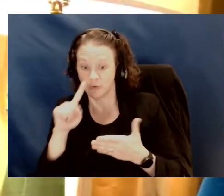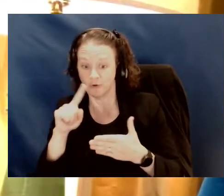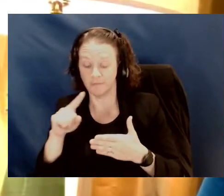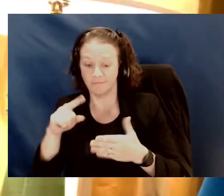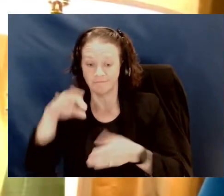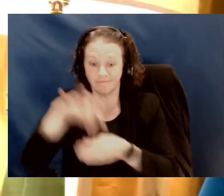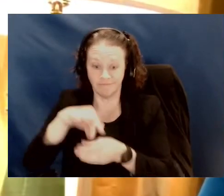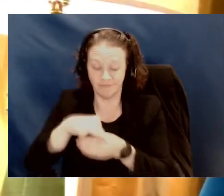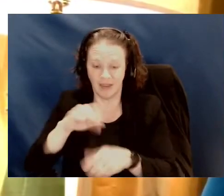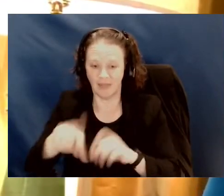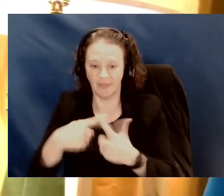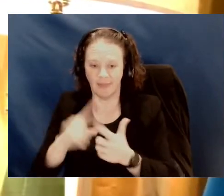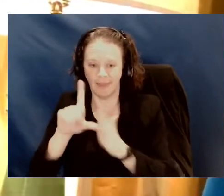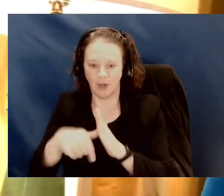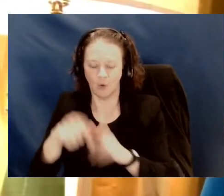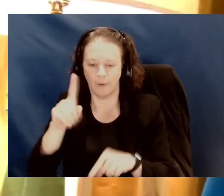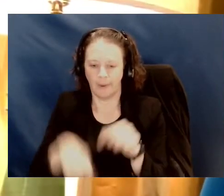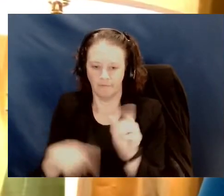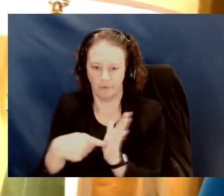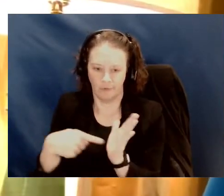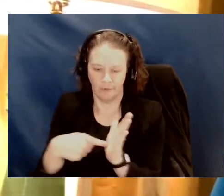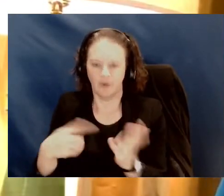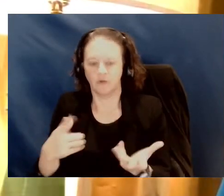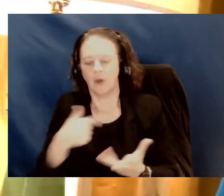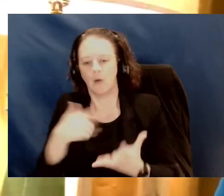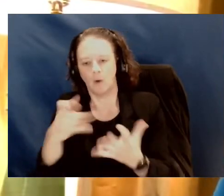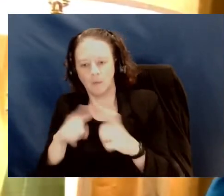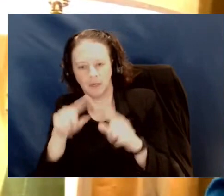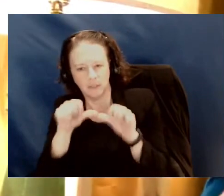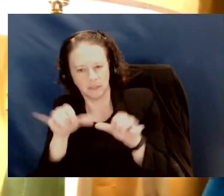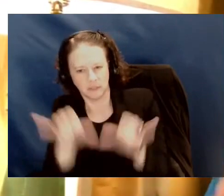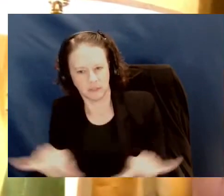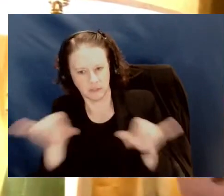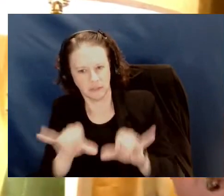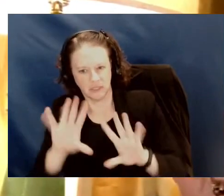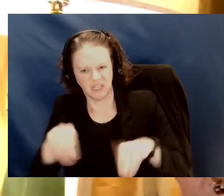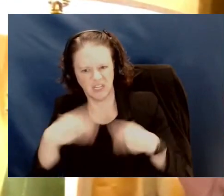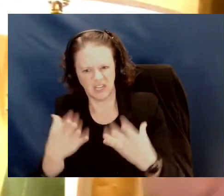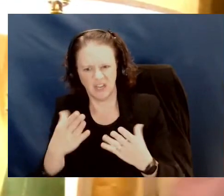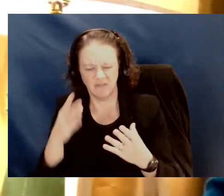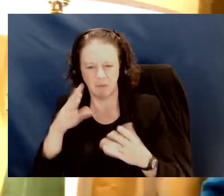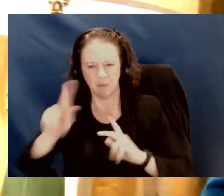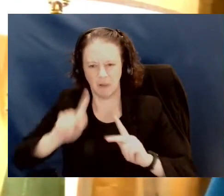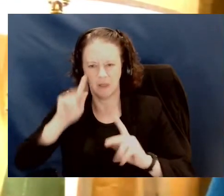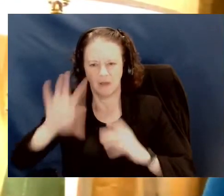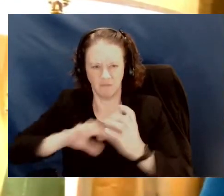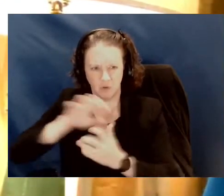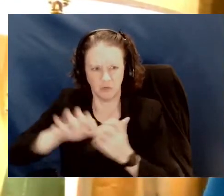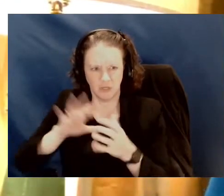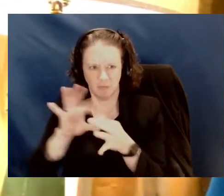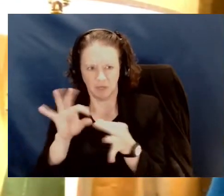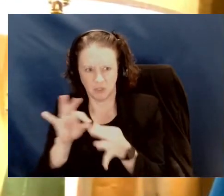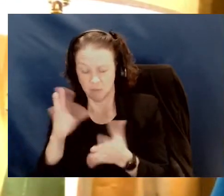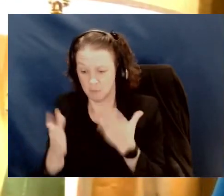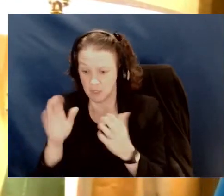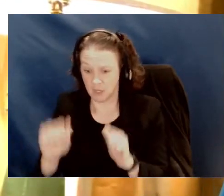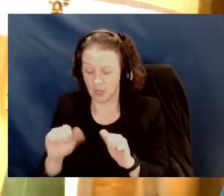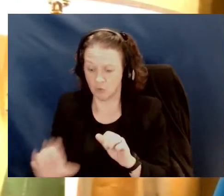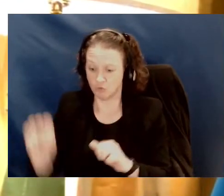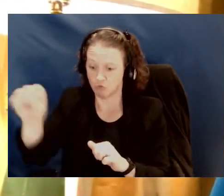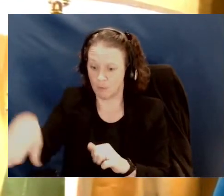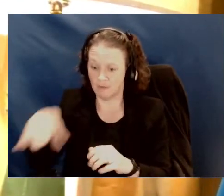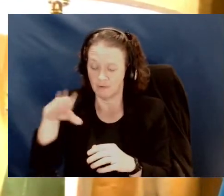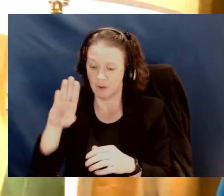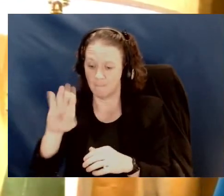that we are consistent. It gave people a confusing message that maybe they could drop their ballot off any time and yet have it count. And that's